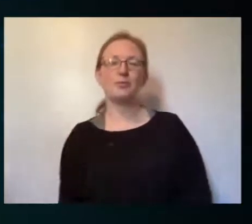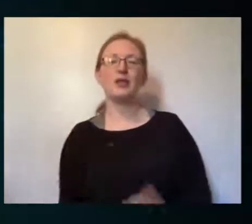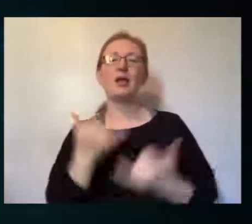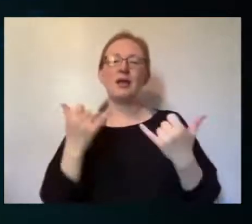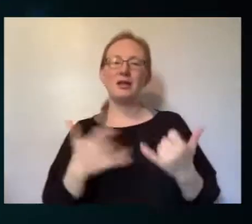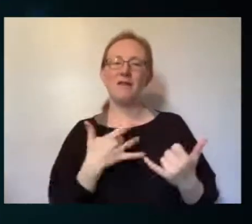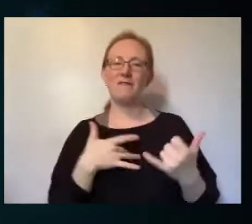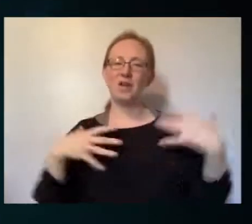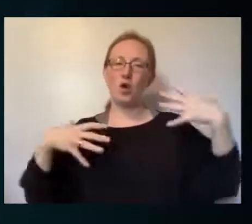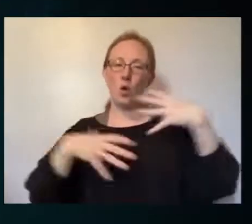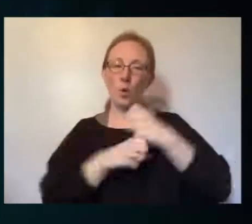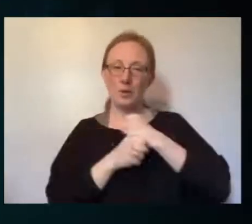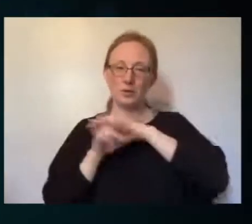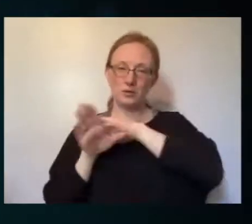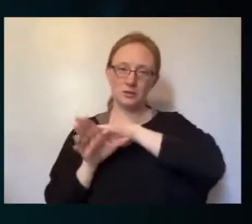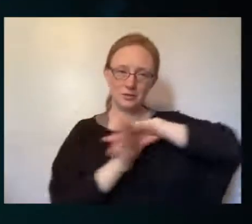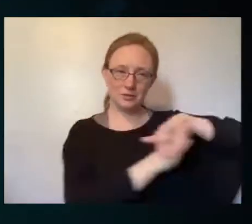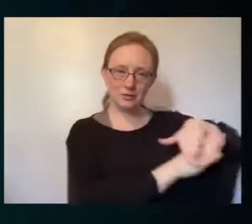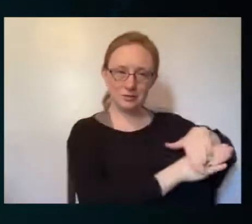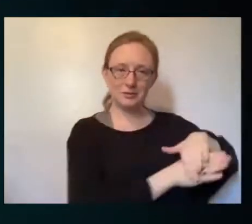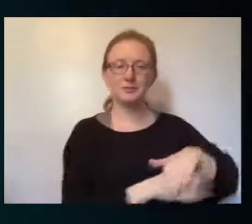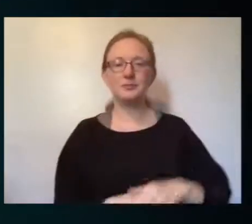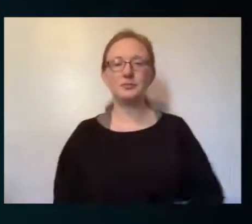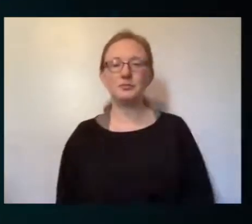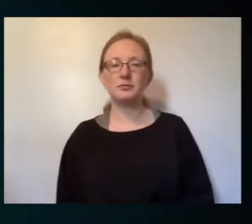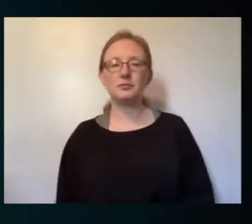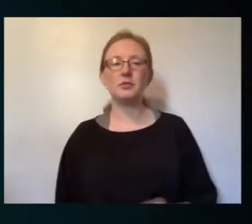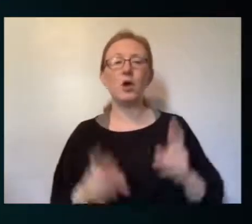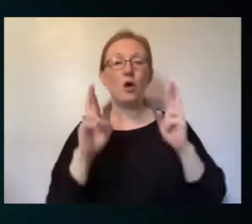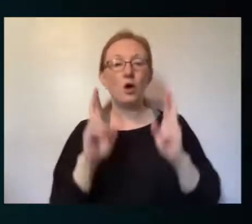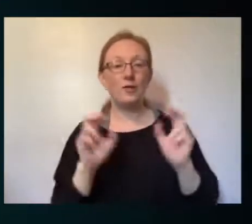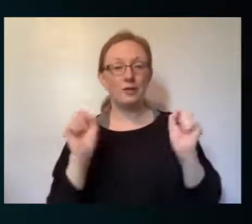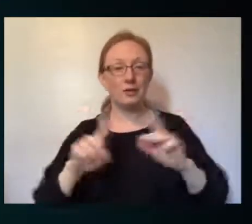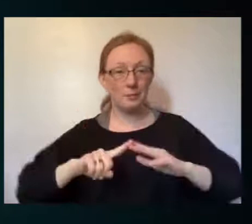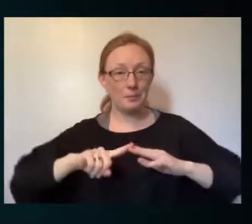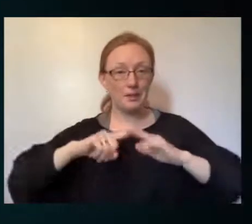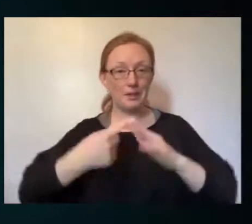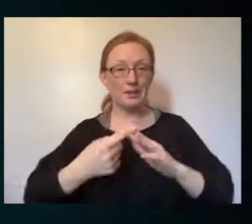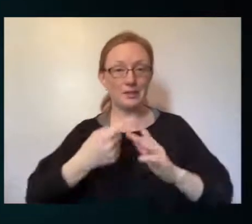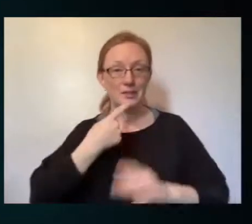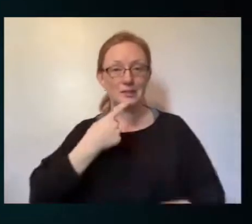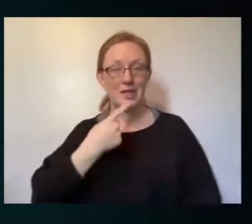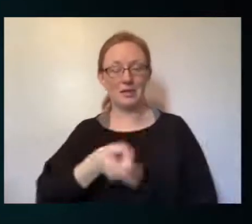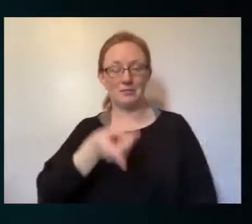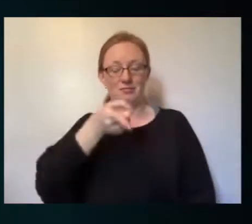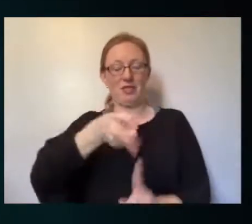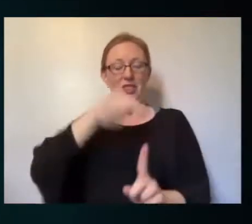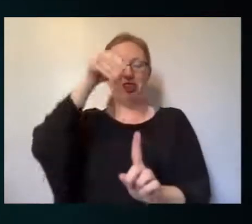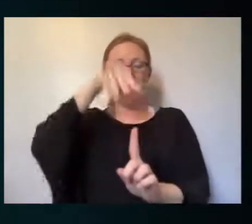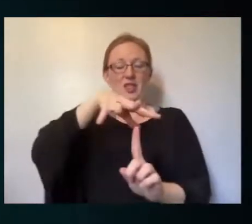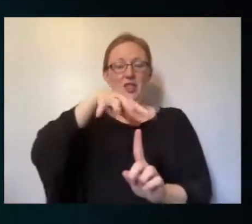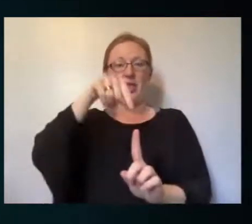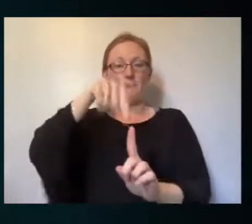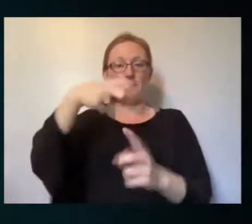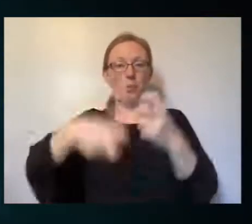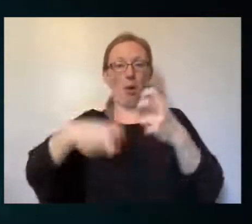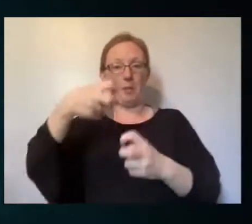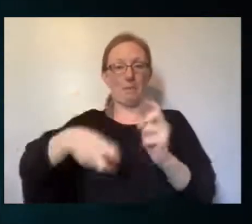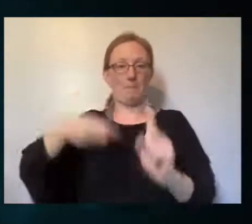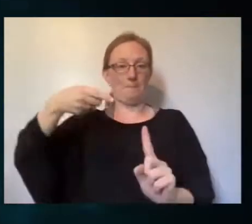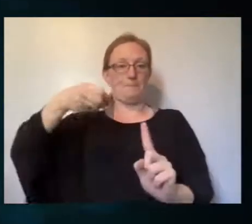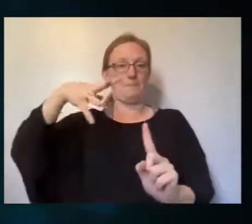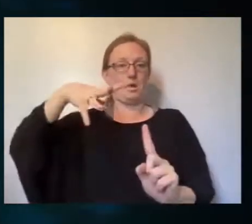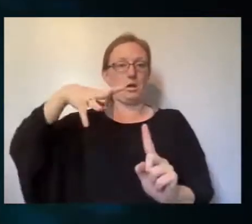think we can begin by what we'd like to call just sort of naming the problem. We're here to talk about infrastructures.